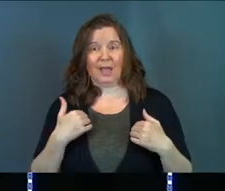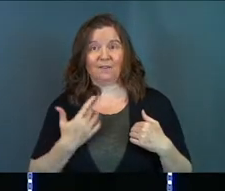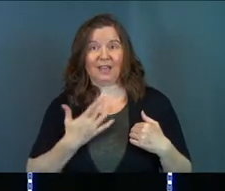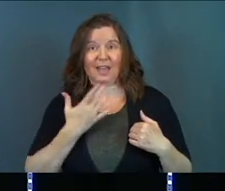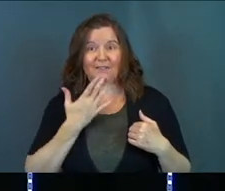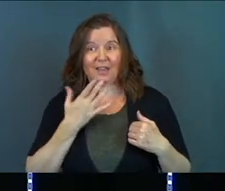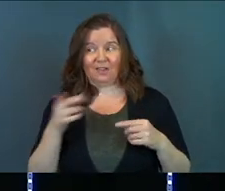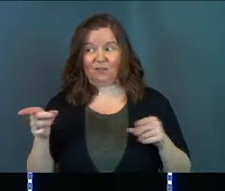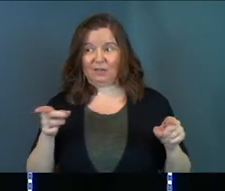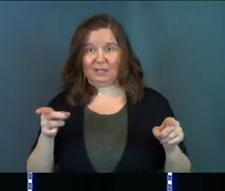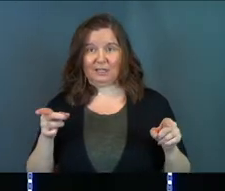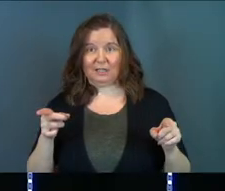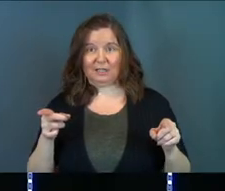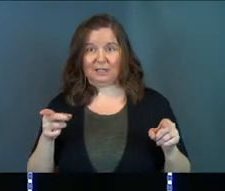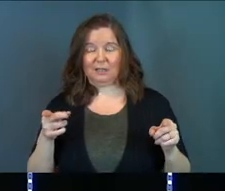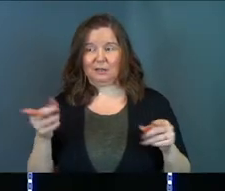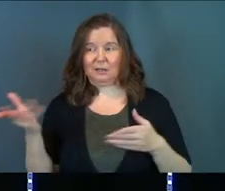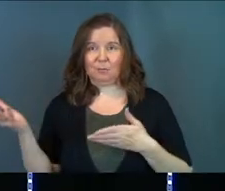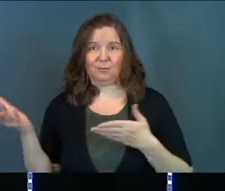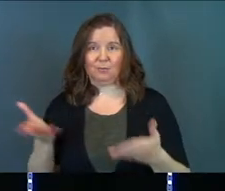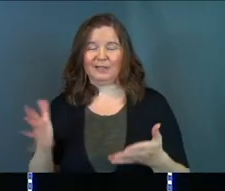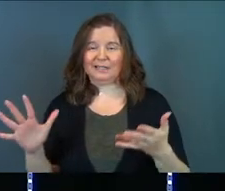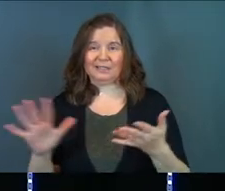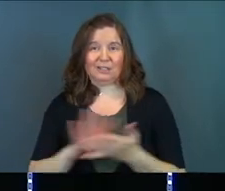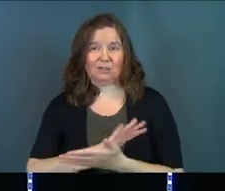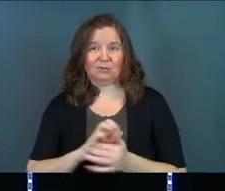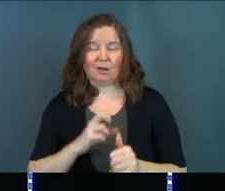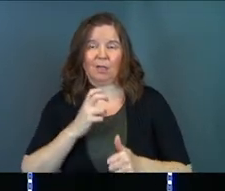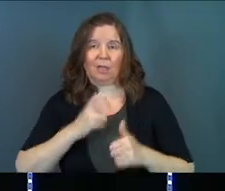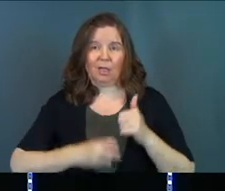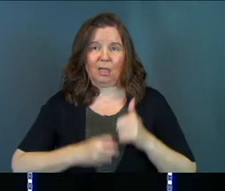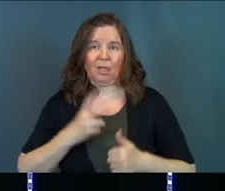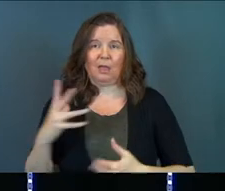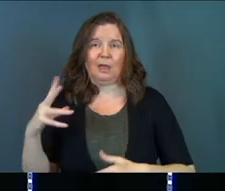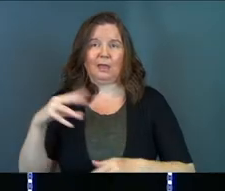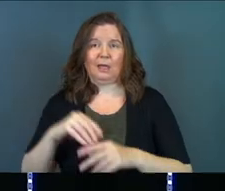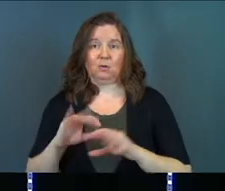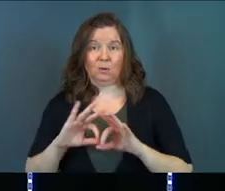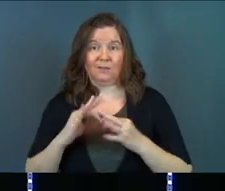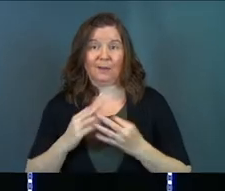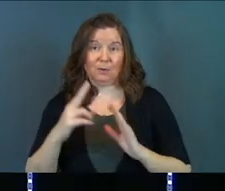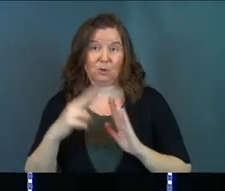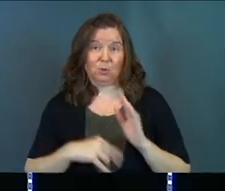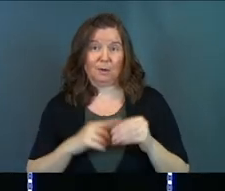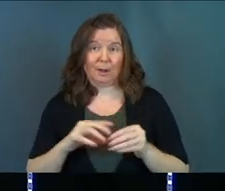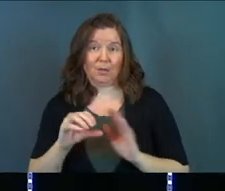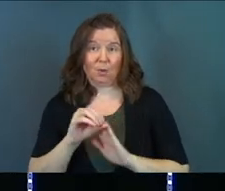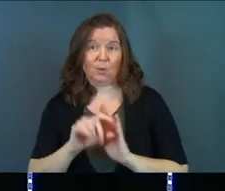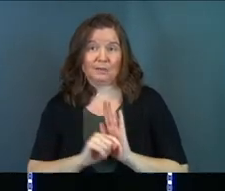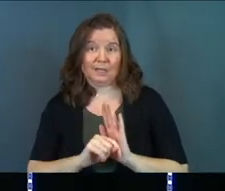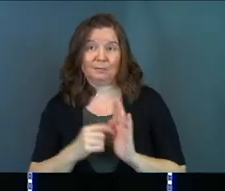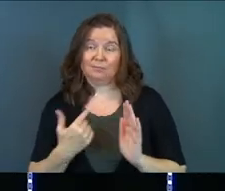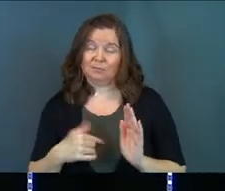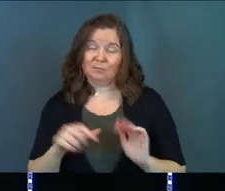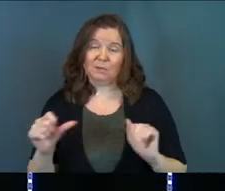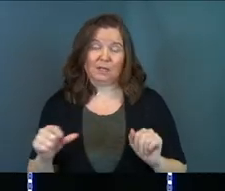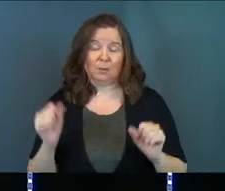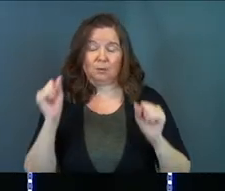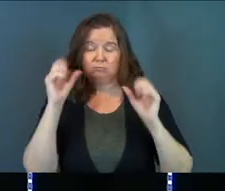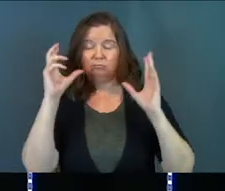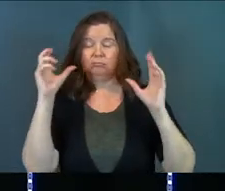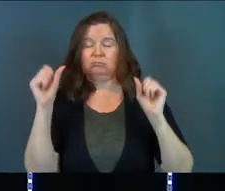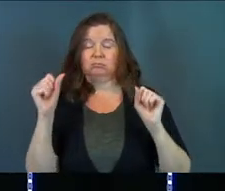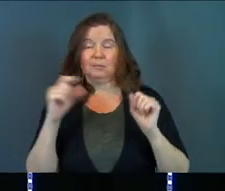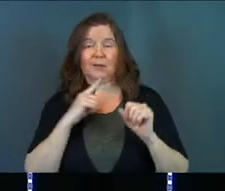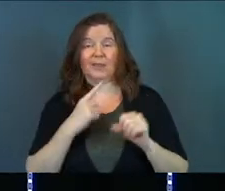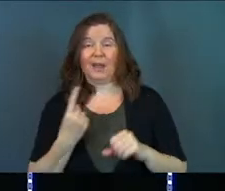a favorite brings all kinds of destruction into Jacob's family. And you can read about that in the Old Testament. Absolutely will blow your